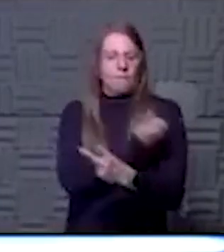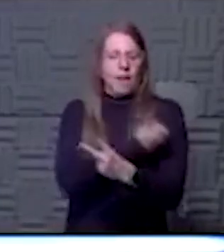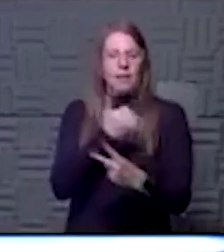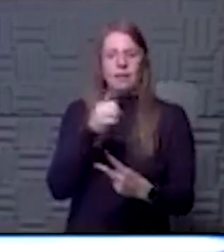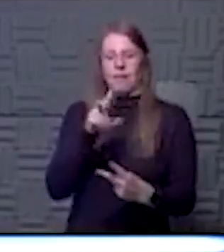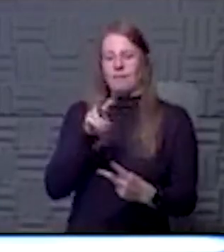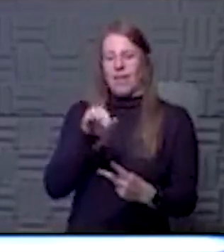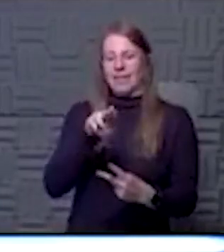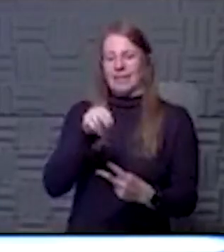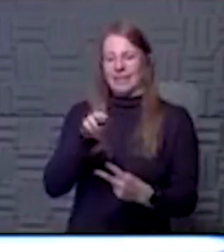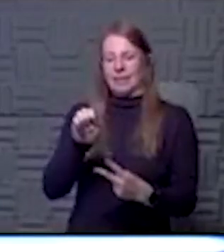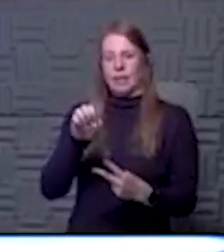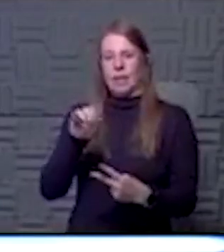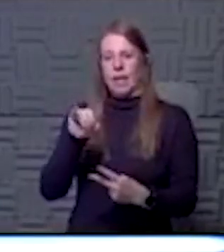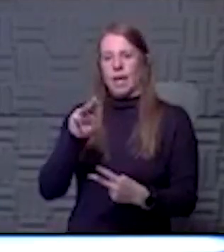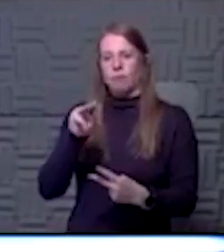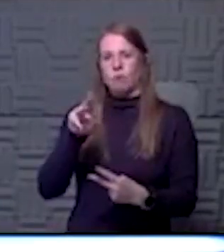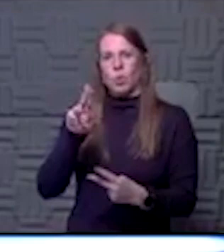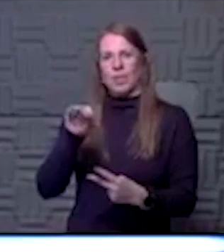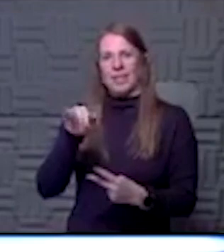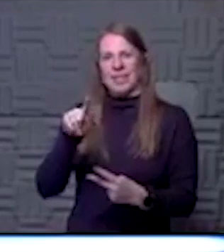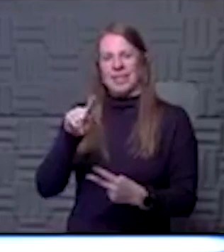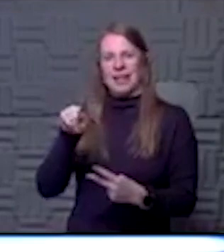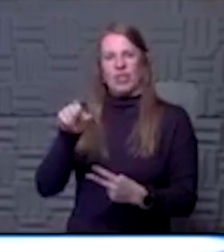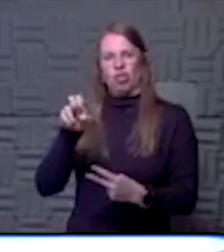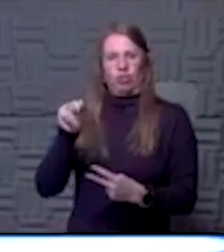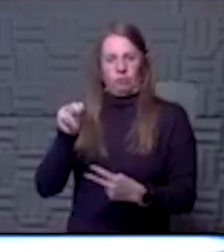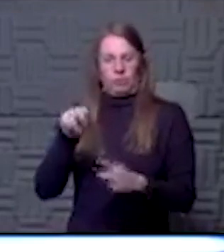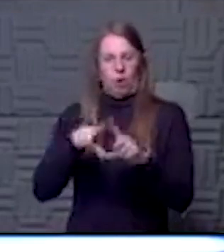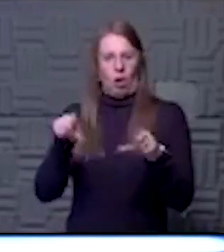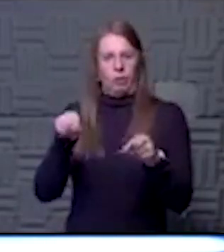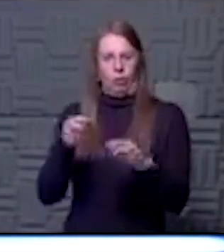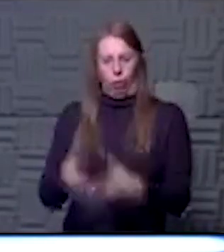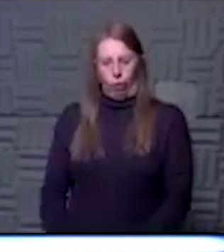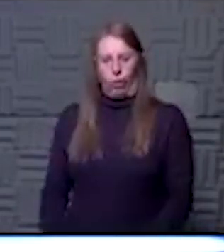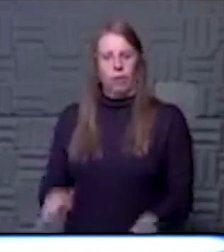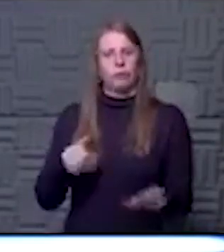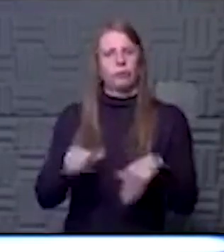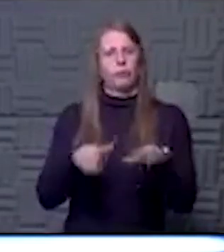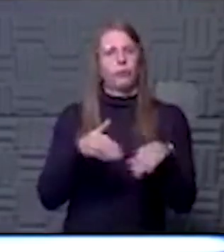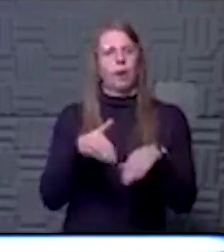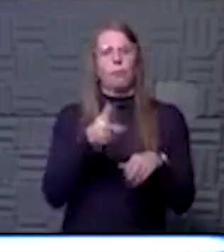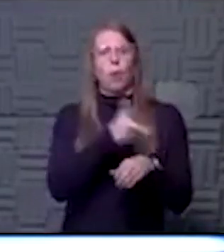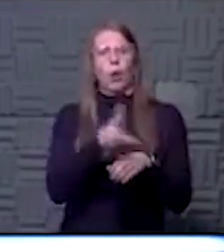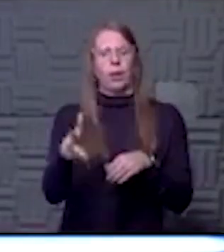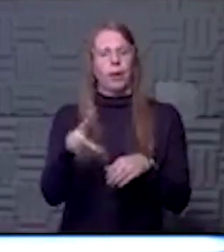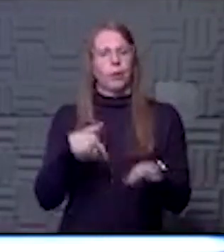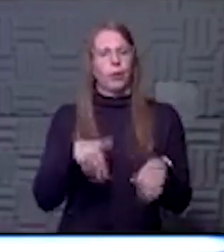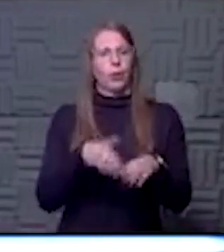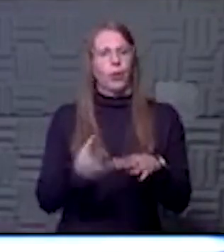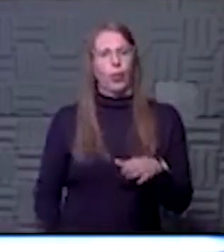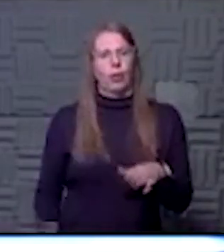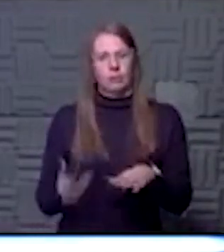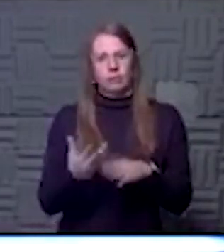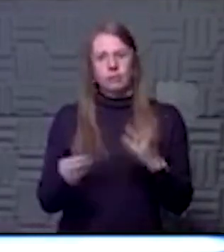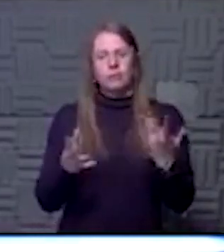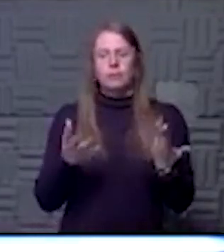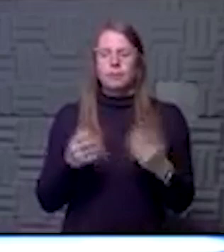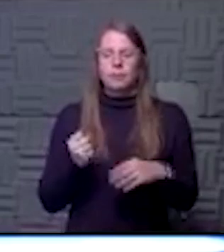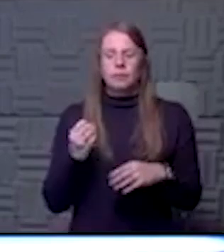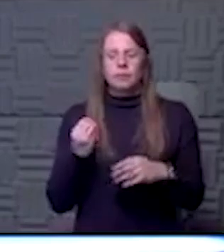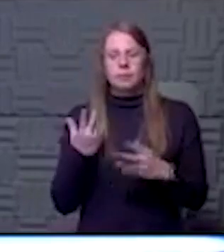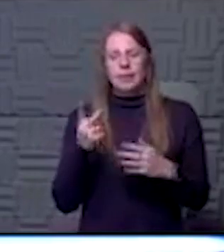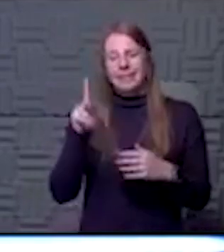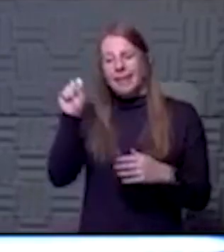cards happen. You lose them about the time you walk out to the parking lot. But the real advantage I would say we have in Kansas